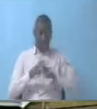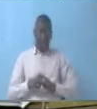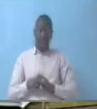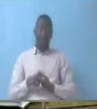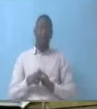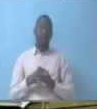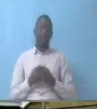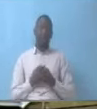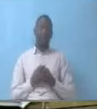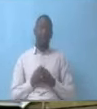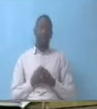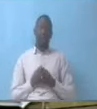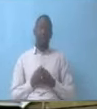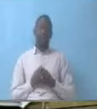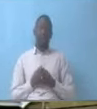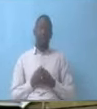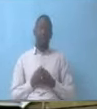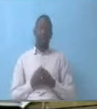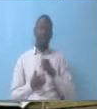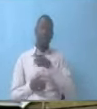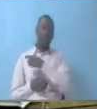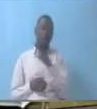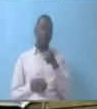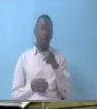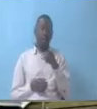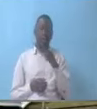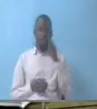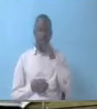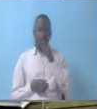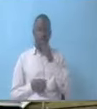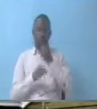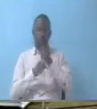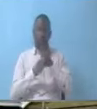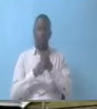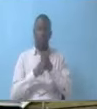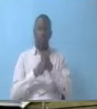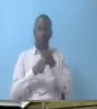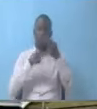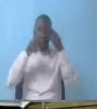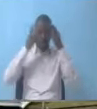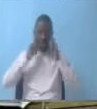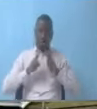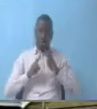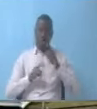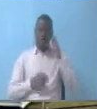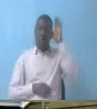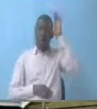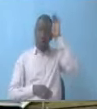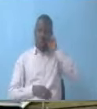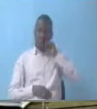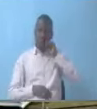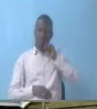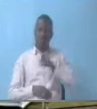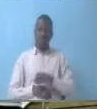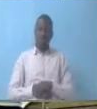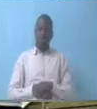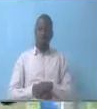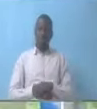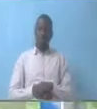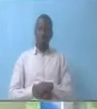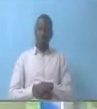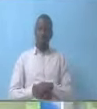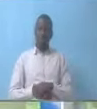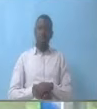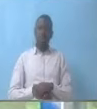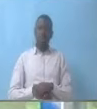honor. They try to make the law understood. I want to read